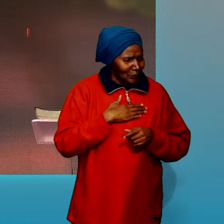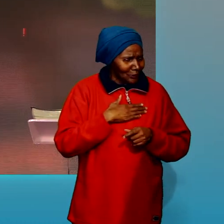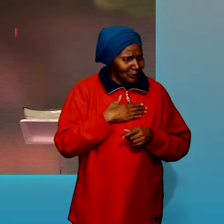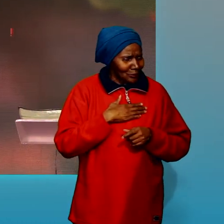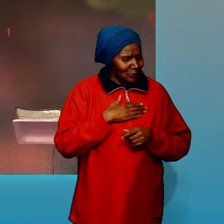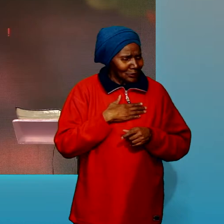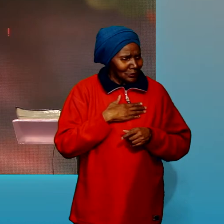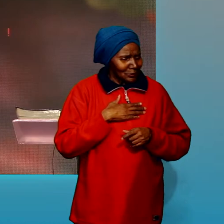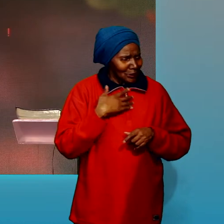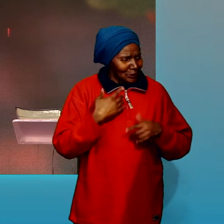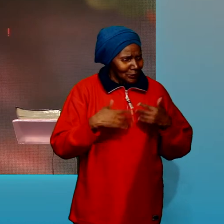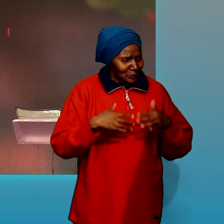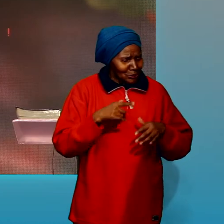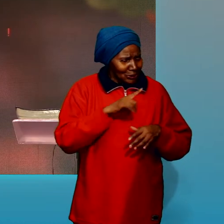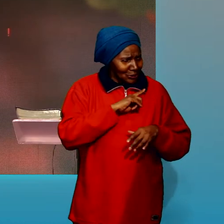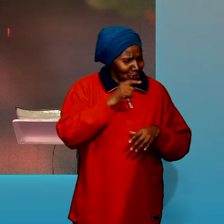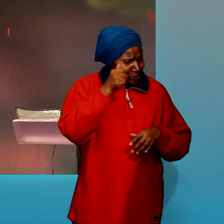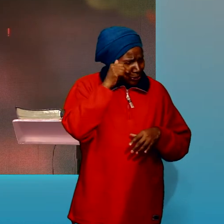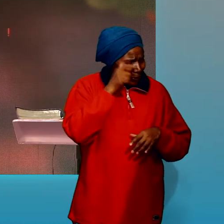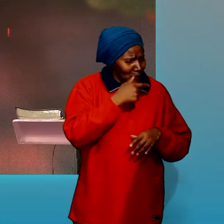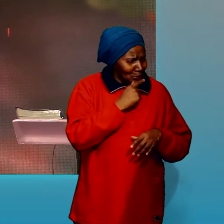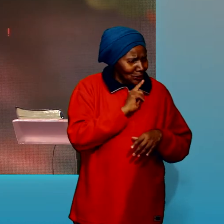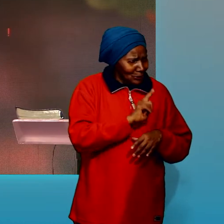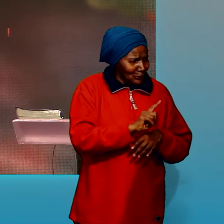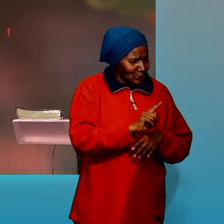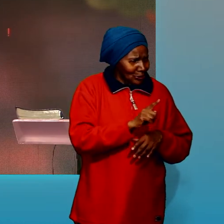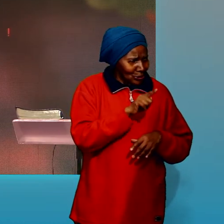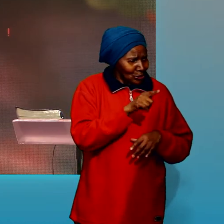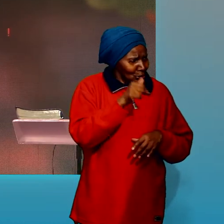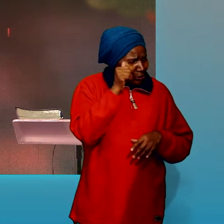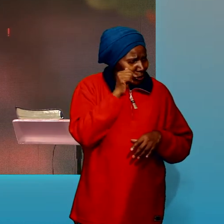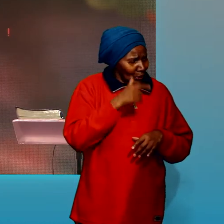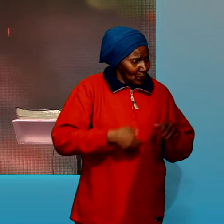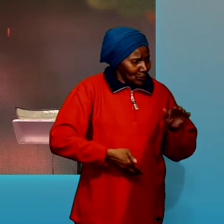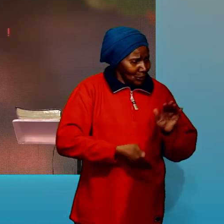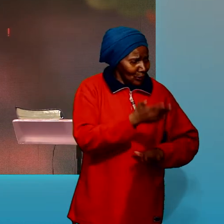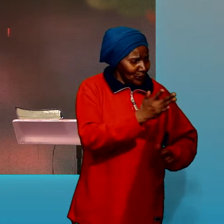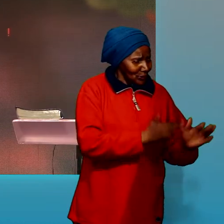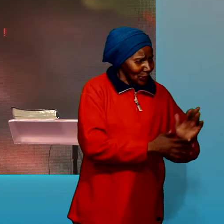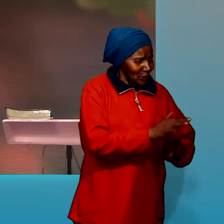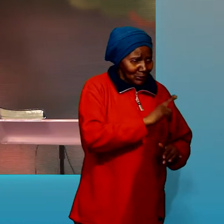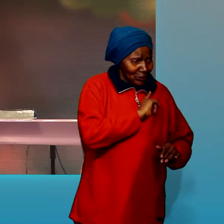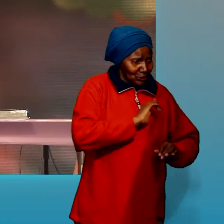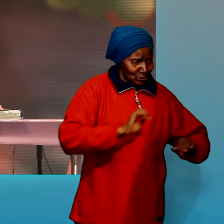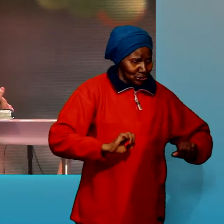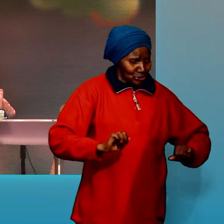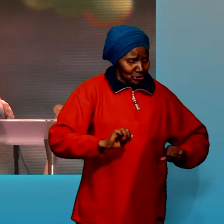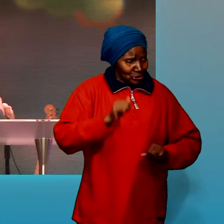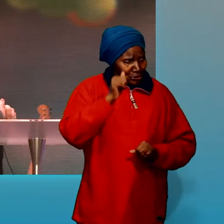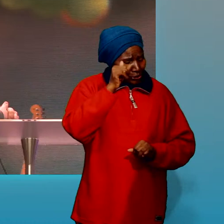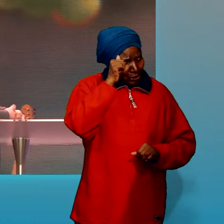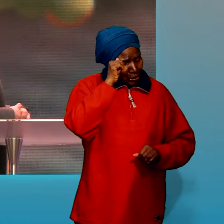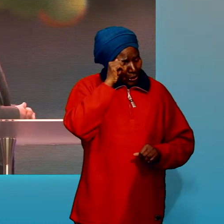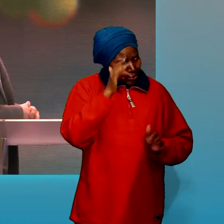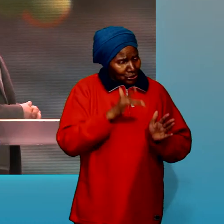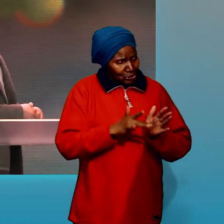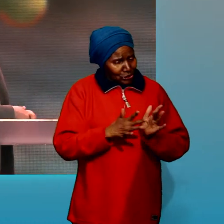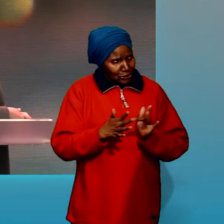know are going to hell because they do not yet know Jesus?